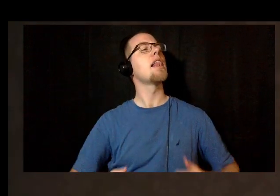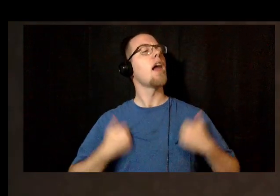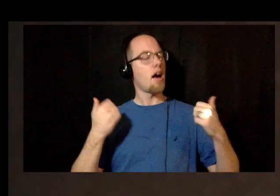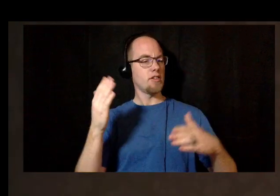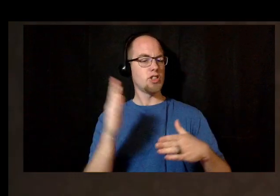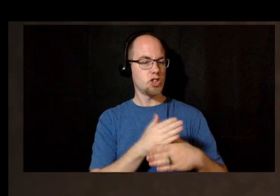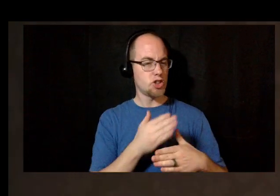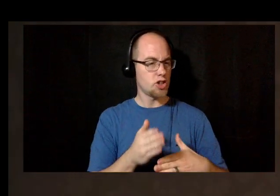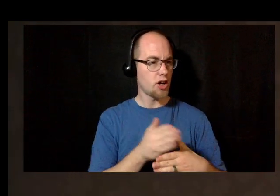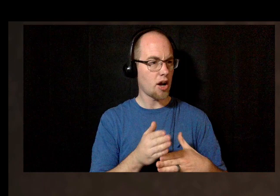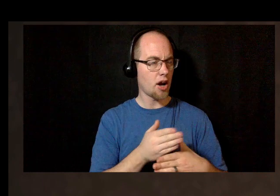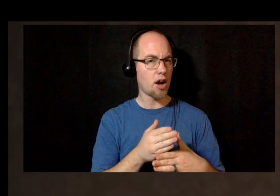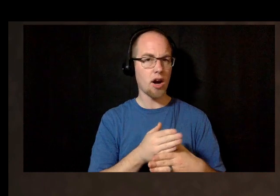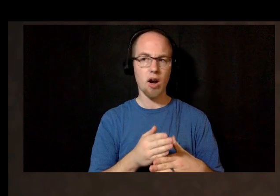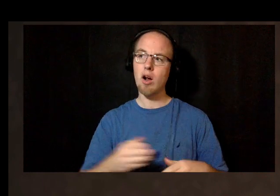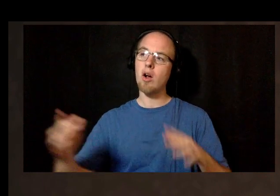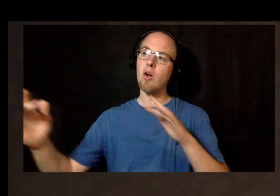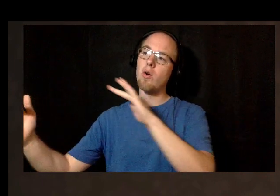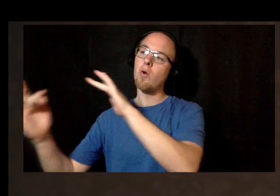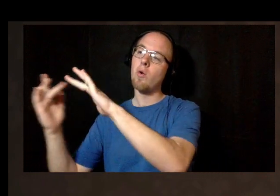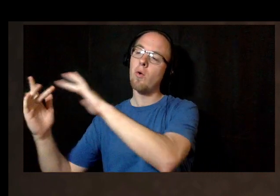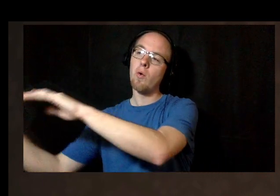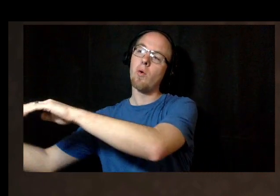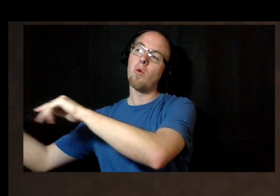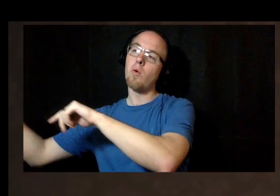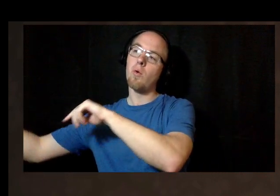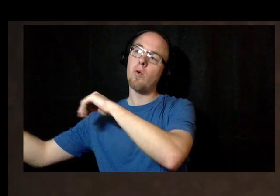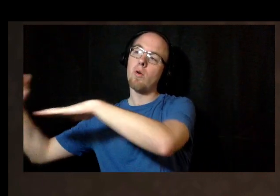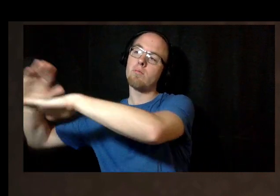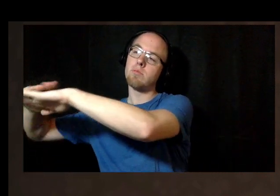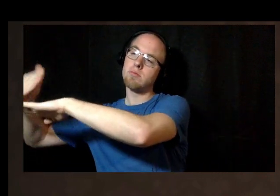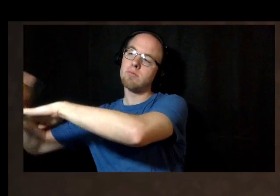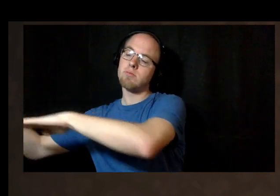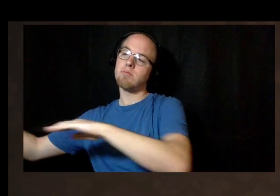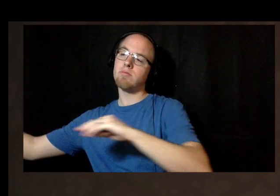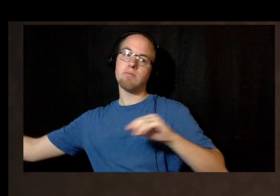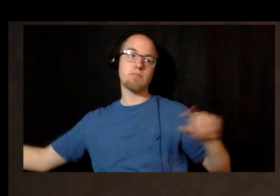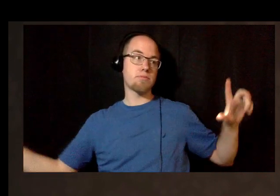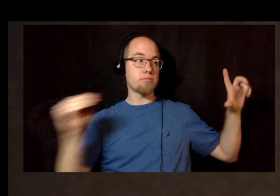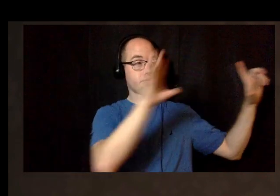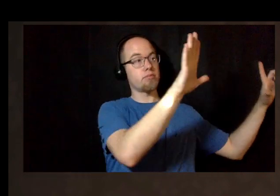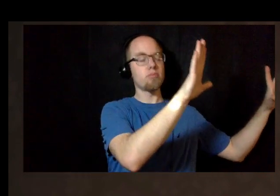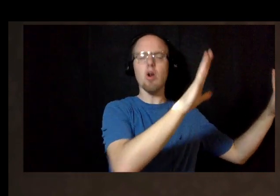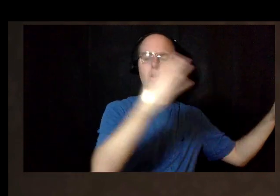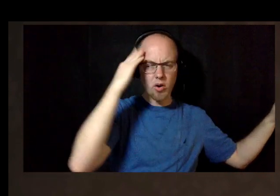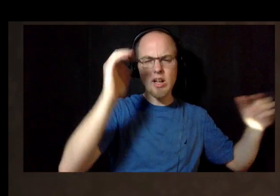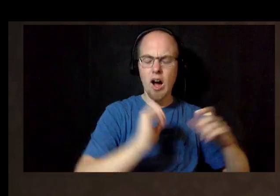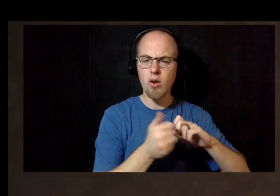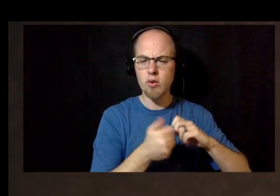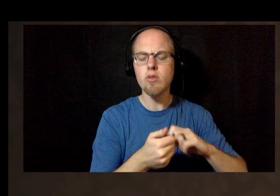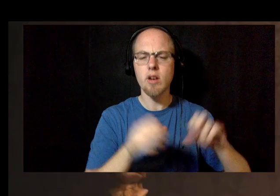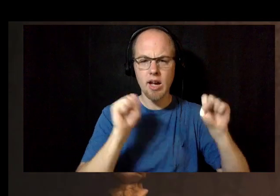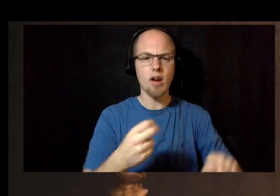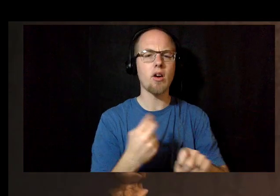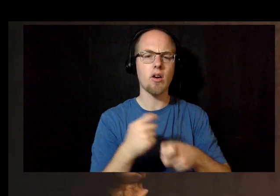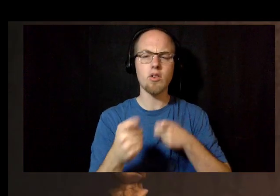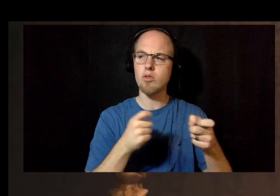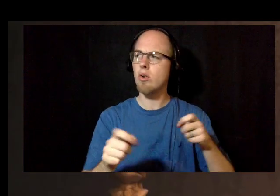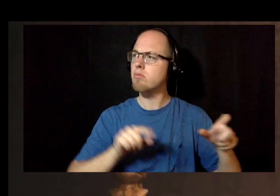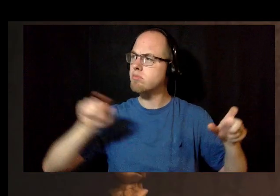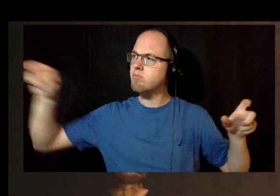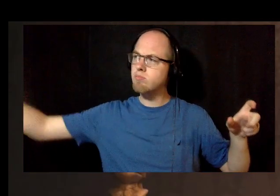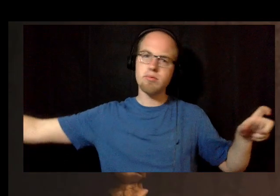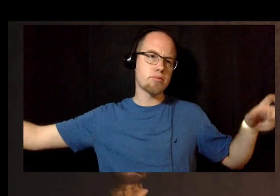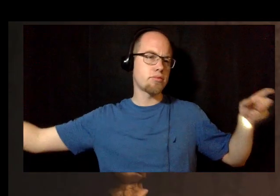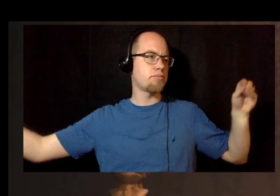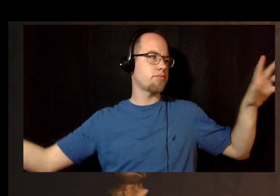the desktop of his home computer on the Skype chat. He knows how to do that. He can control his computer remotely from anywhere in the